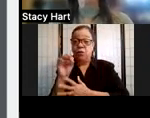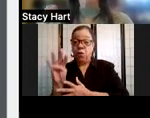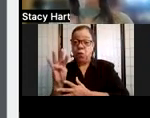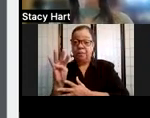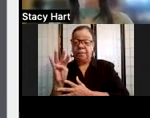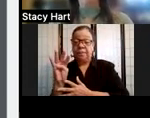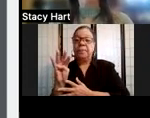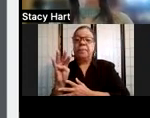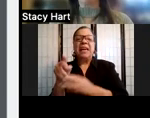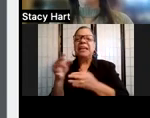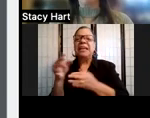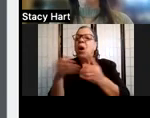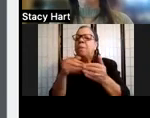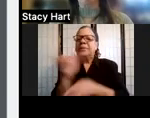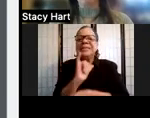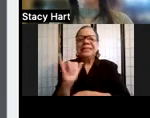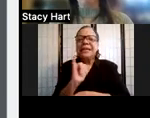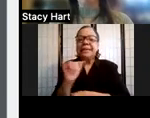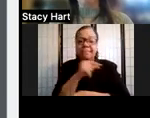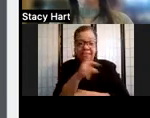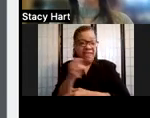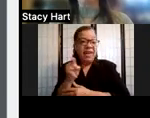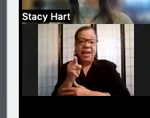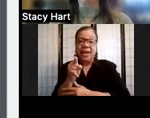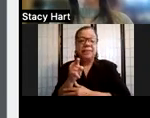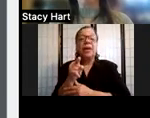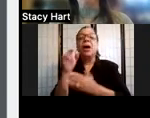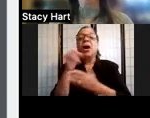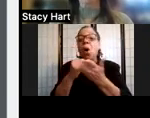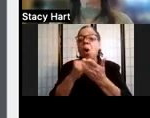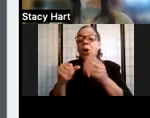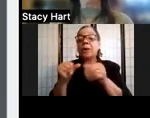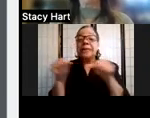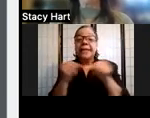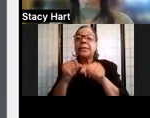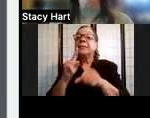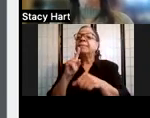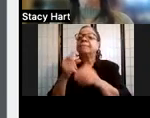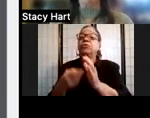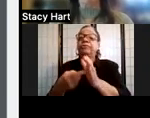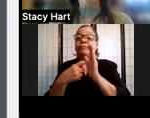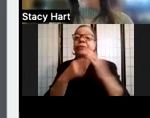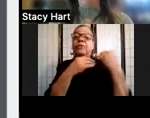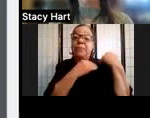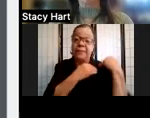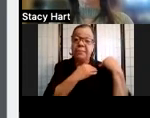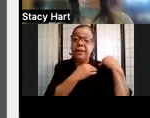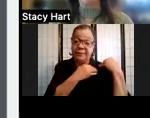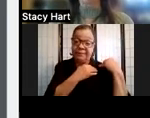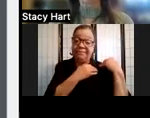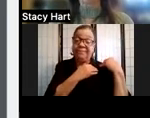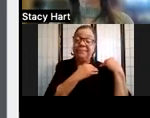And similarly, state arts agencies are obligated to develop methods